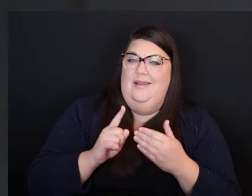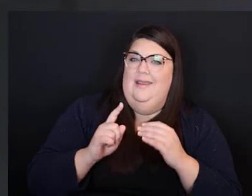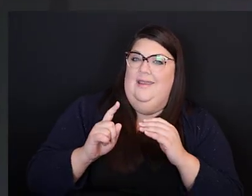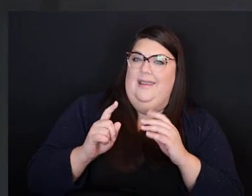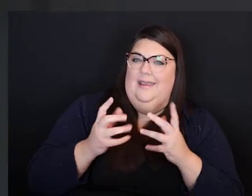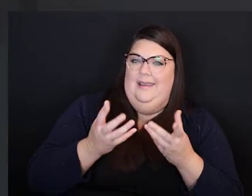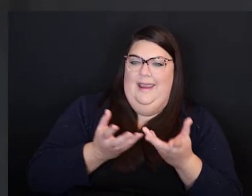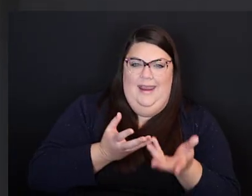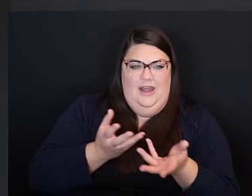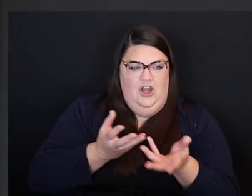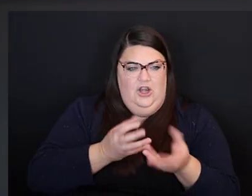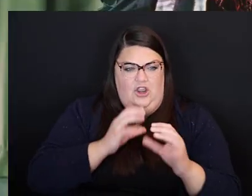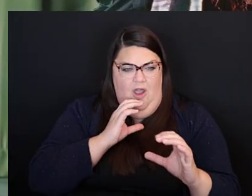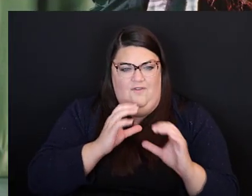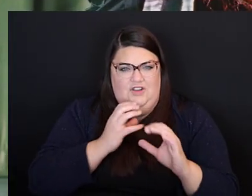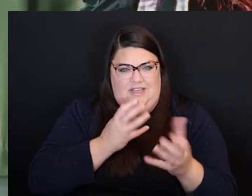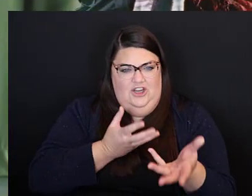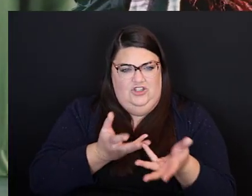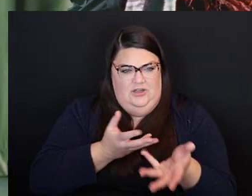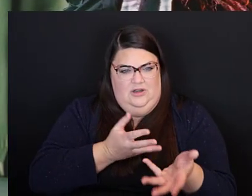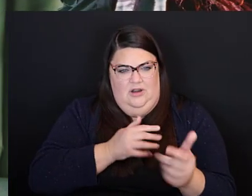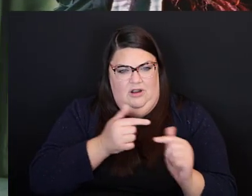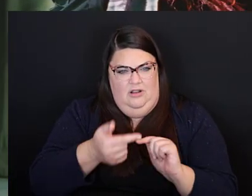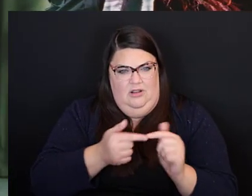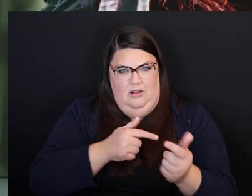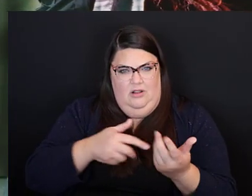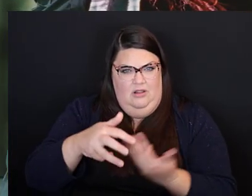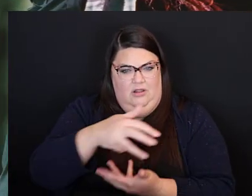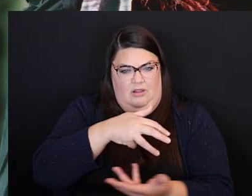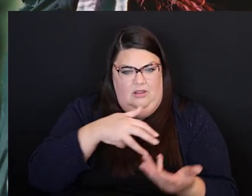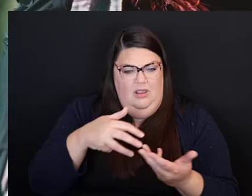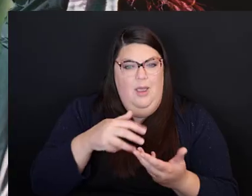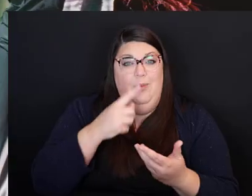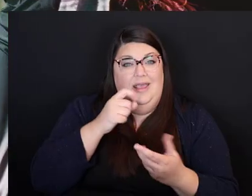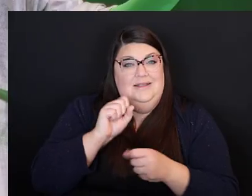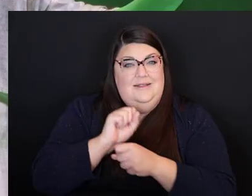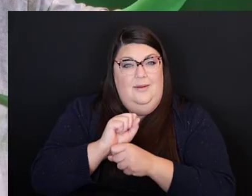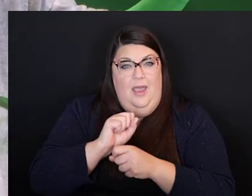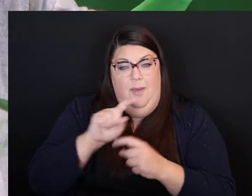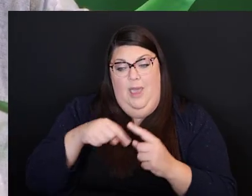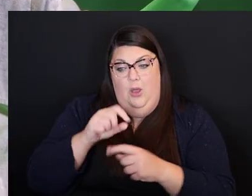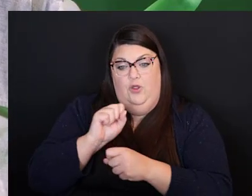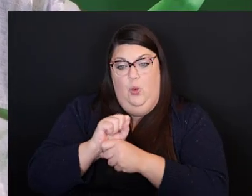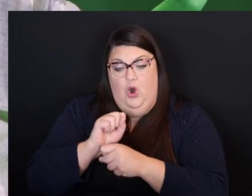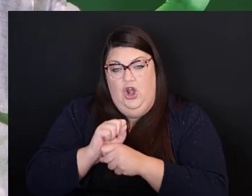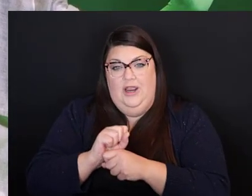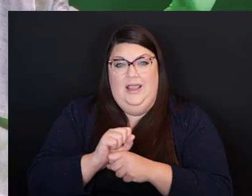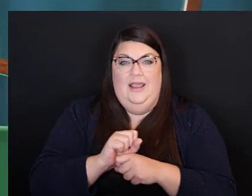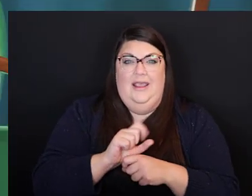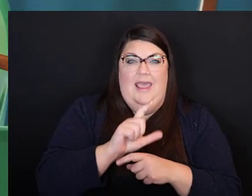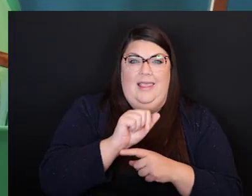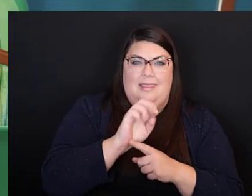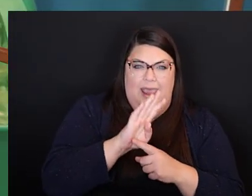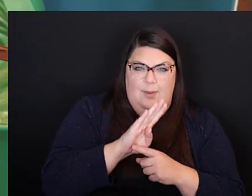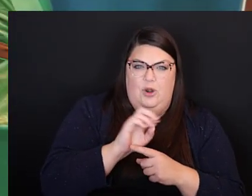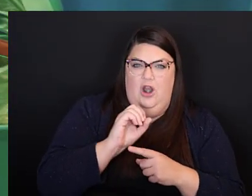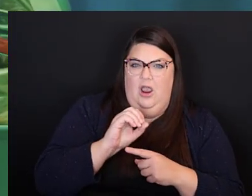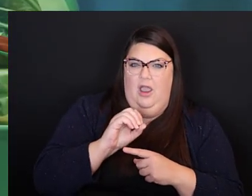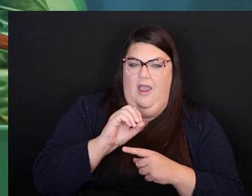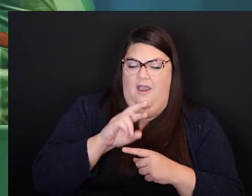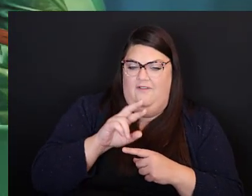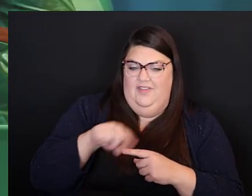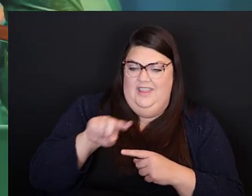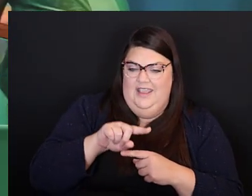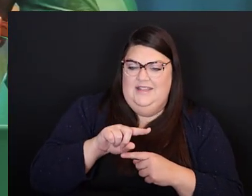in conversation in that they are both kind of about the labor and work of these 5 performers who have opened themselves up to